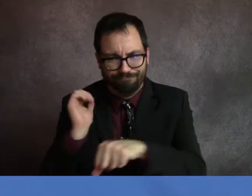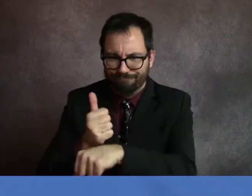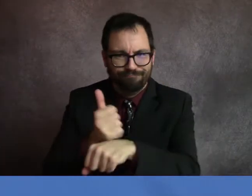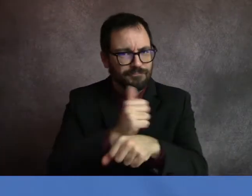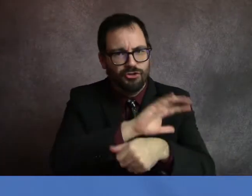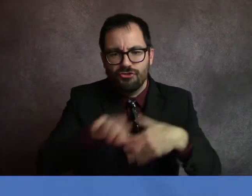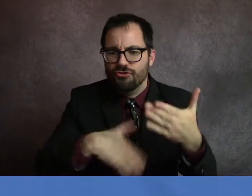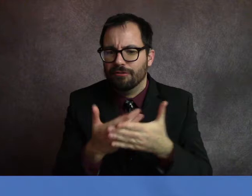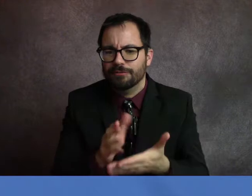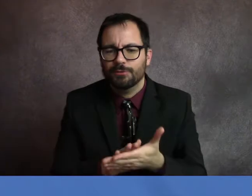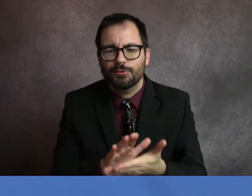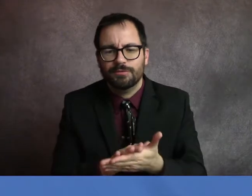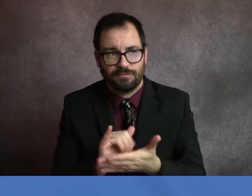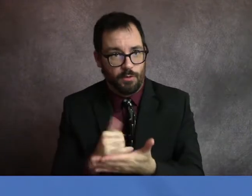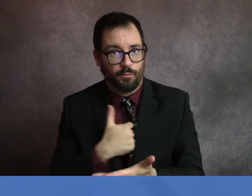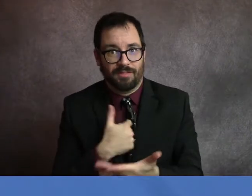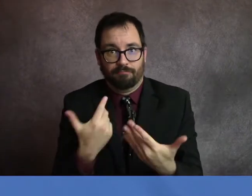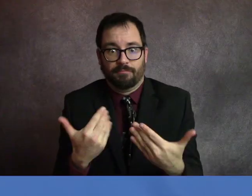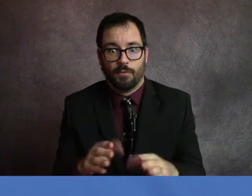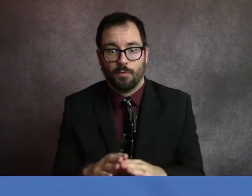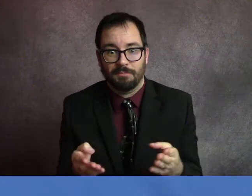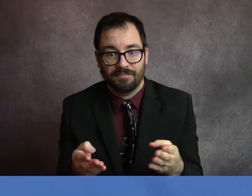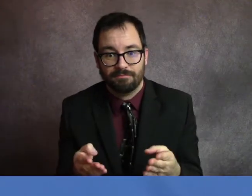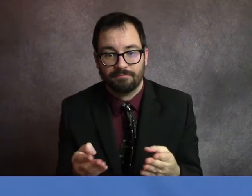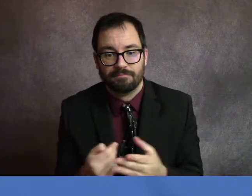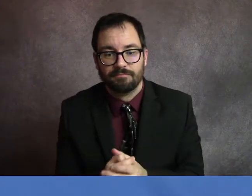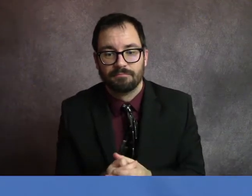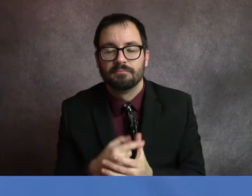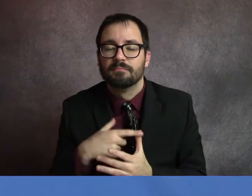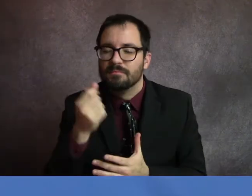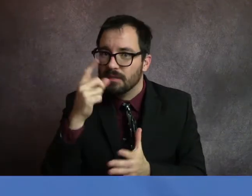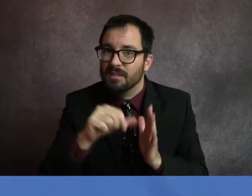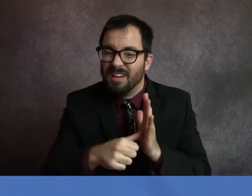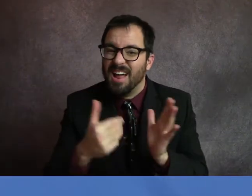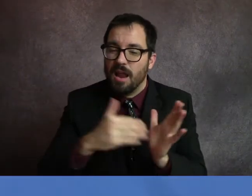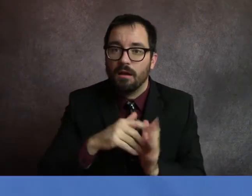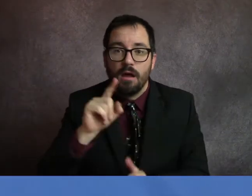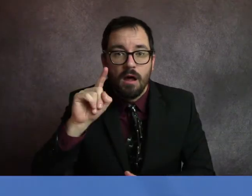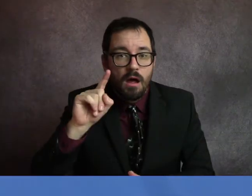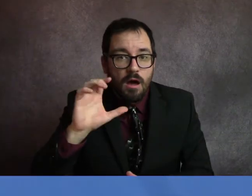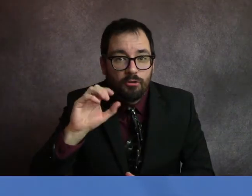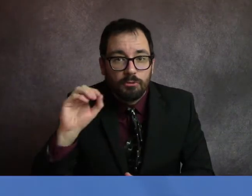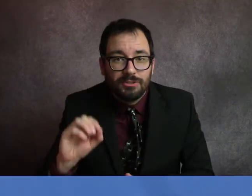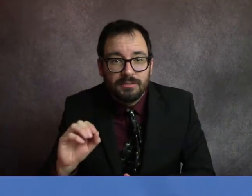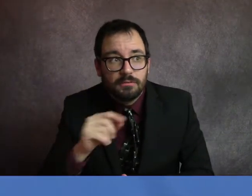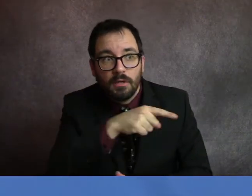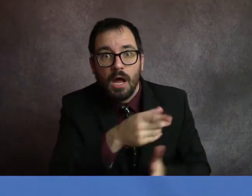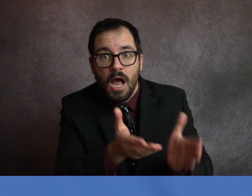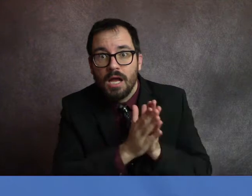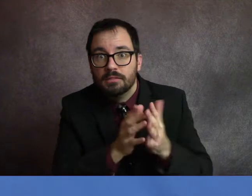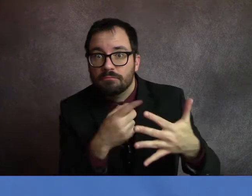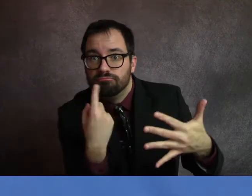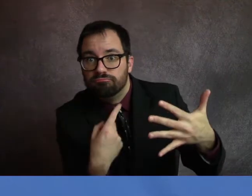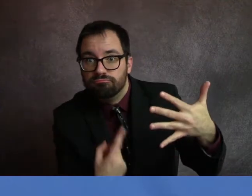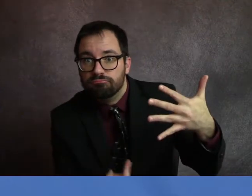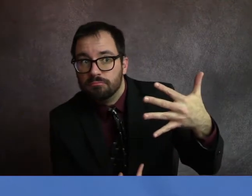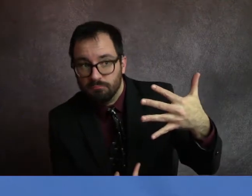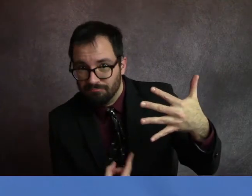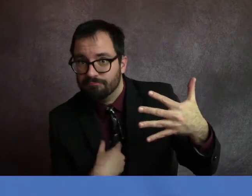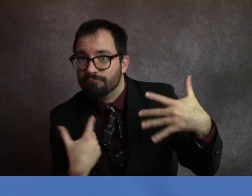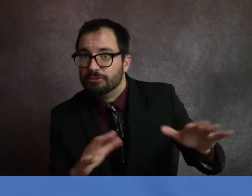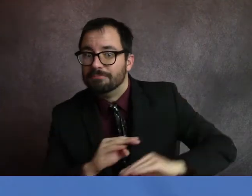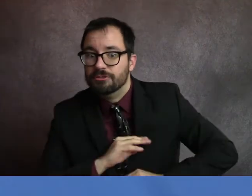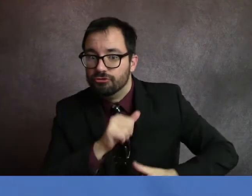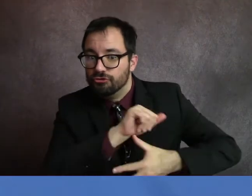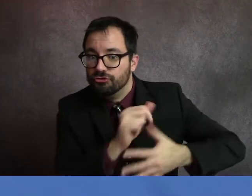that we reopened. I want to repeat that. 100% of all the safety measures that the teachers union requested are implemented